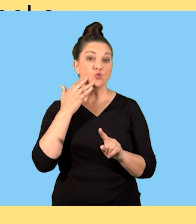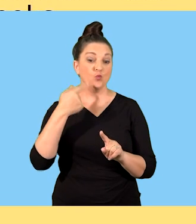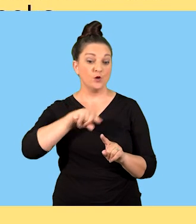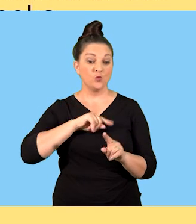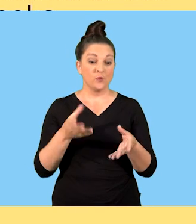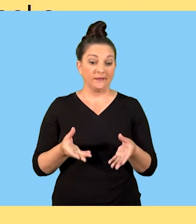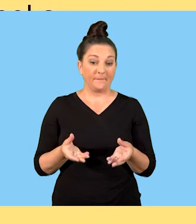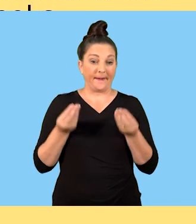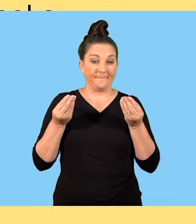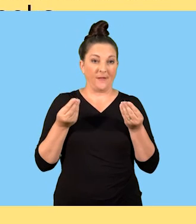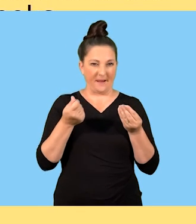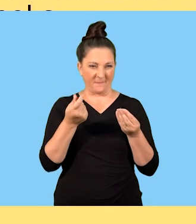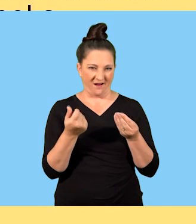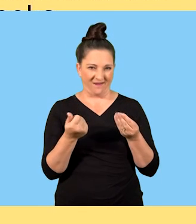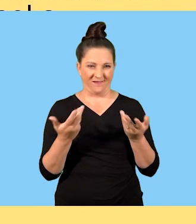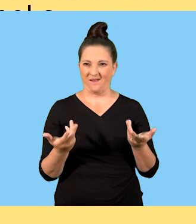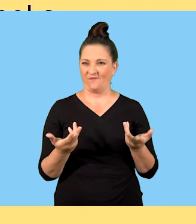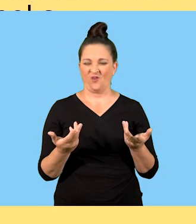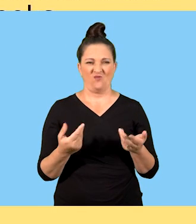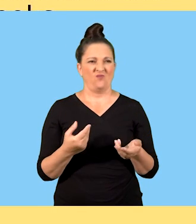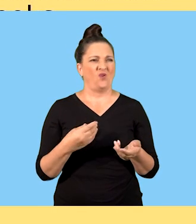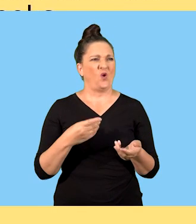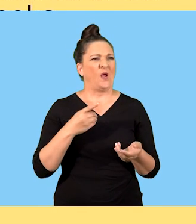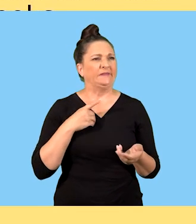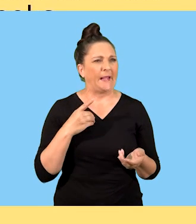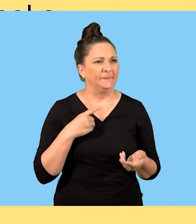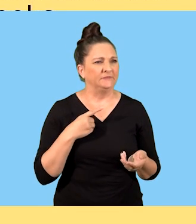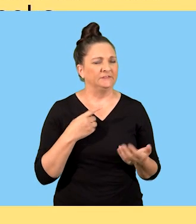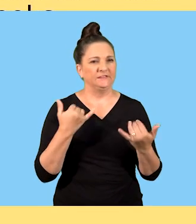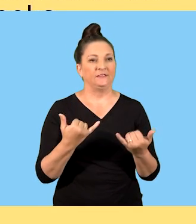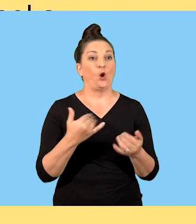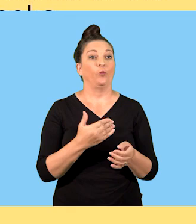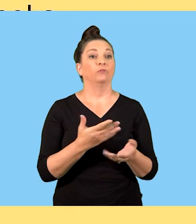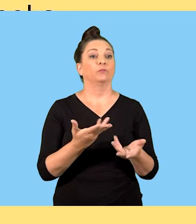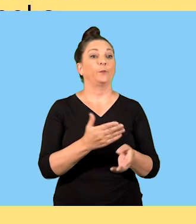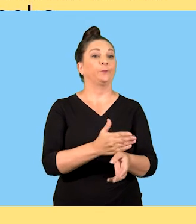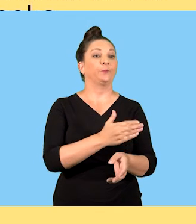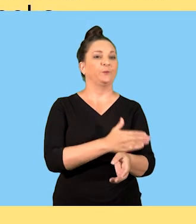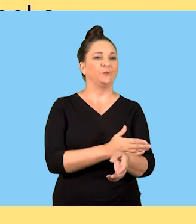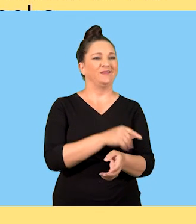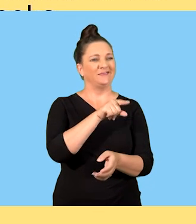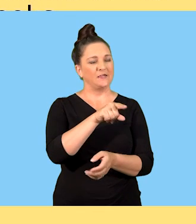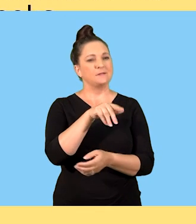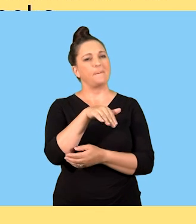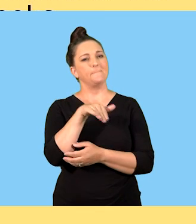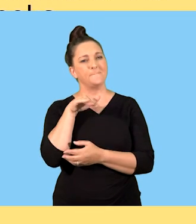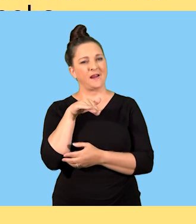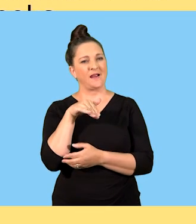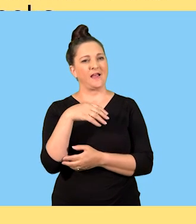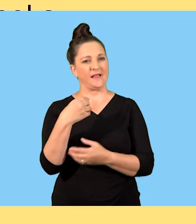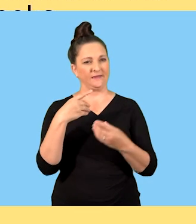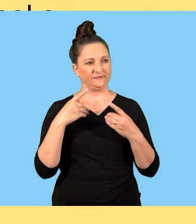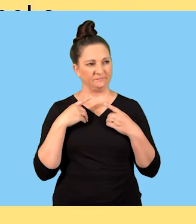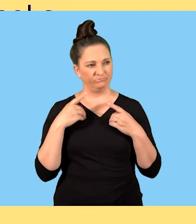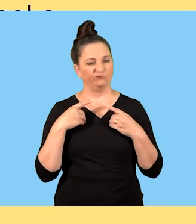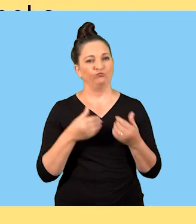money from a debtor whose account was previously written off, we call it bad debts recovered.